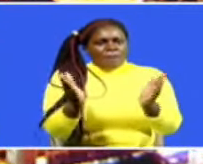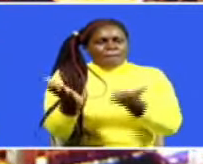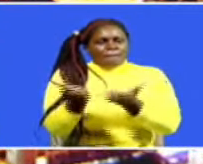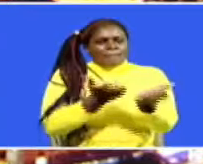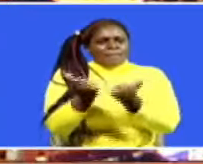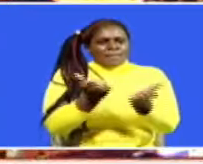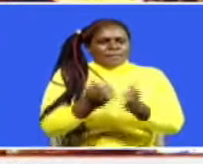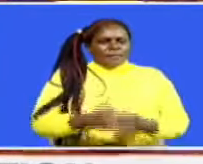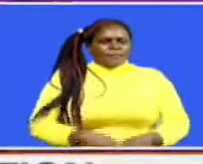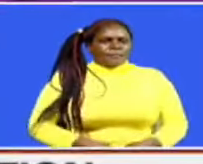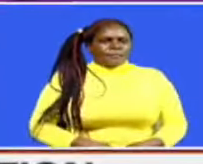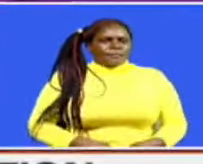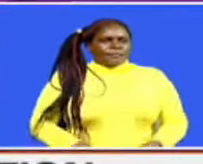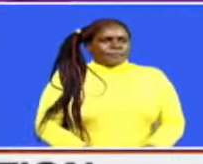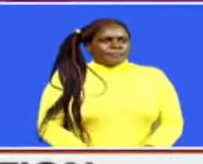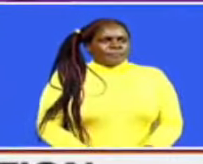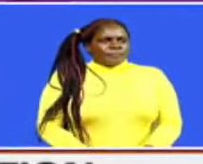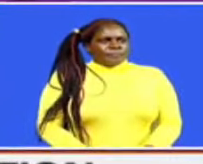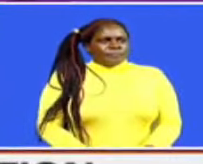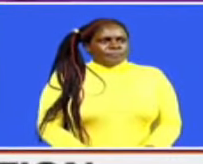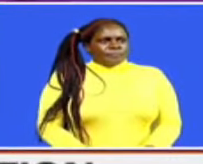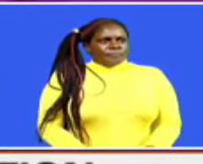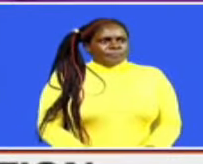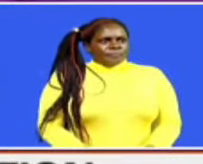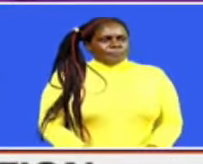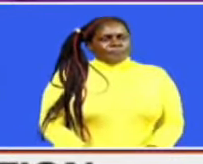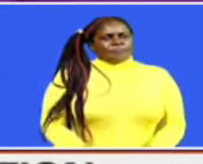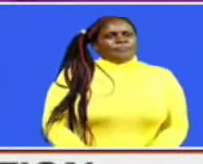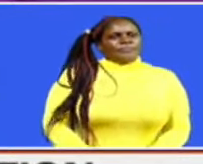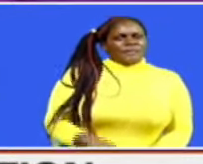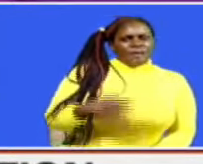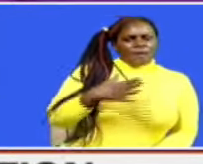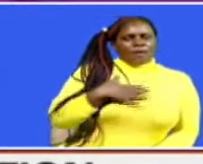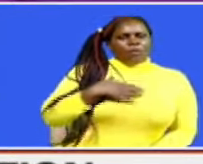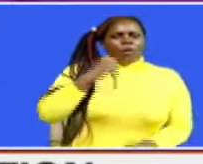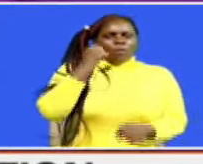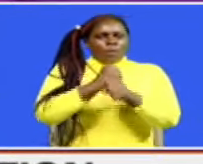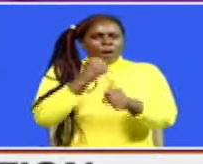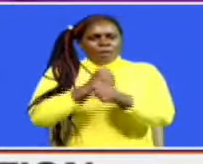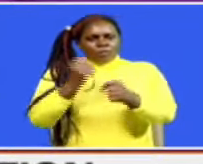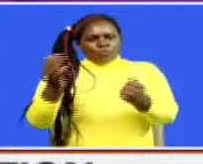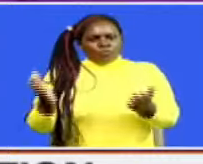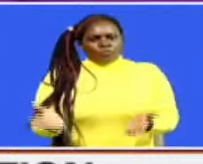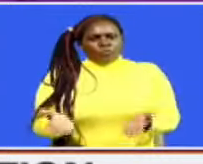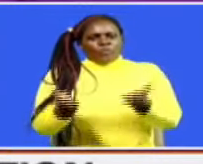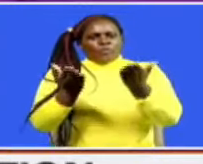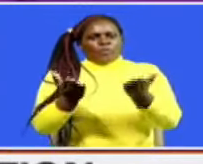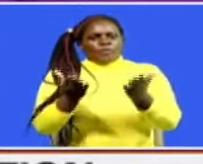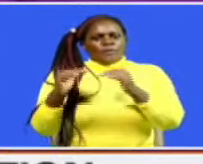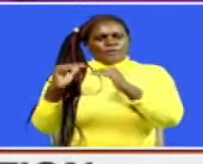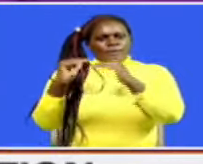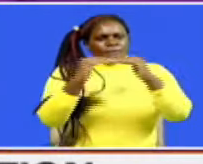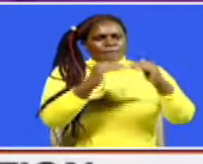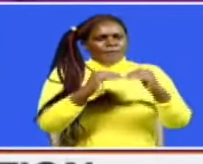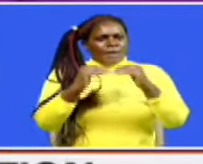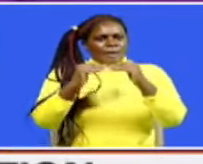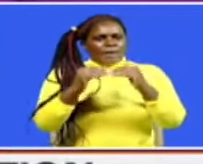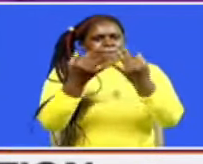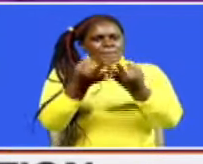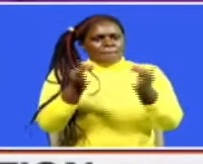trade. Thus, be stepping up our work to promote fair